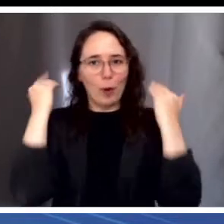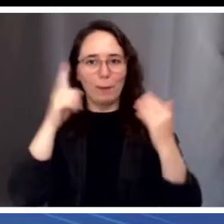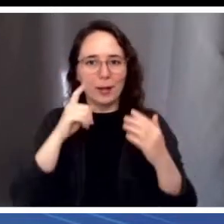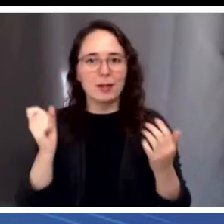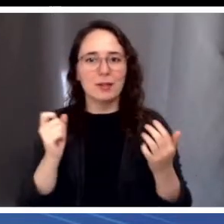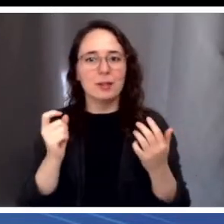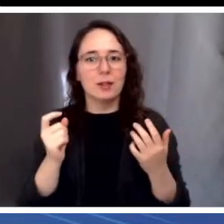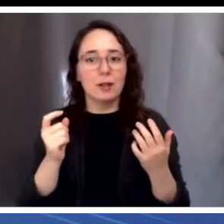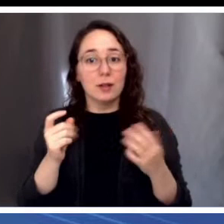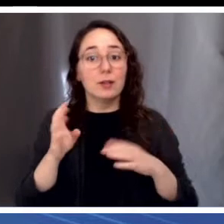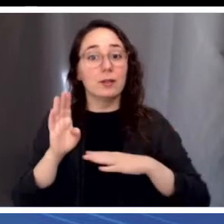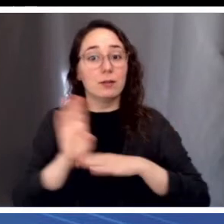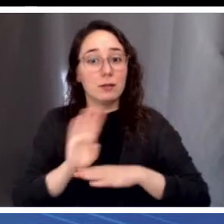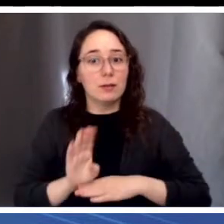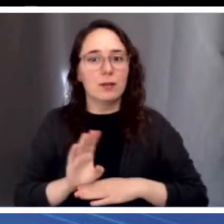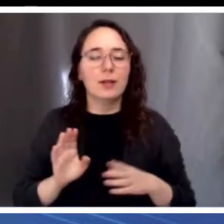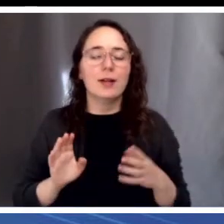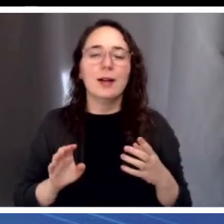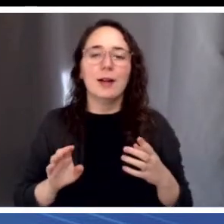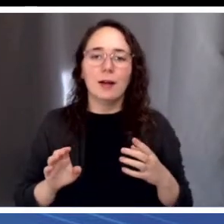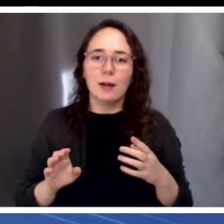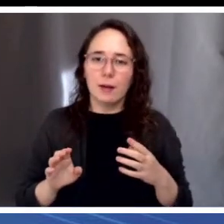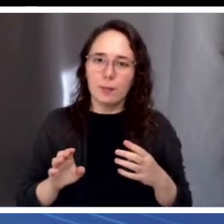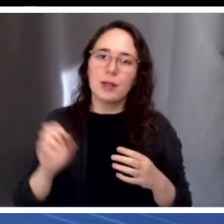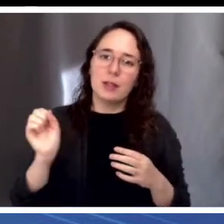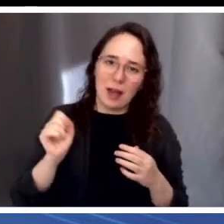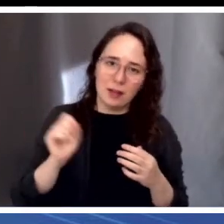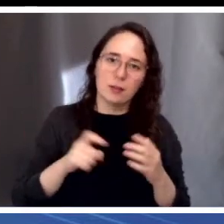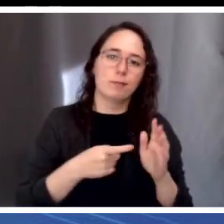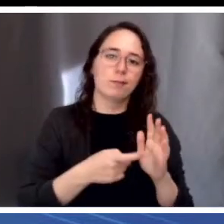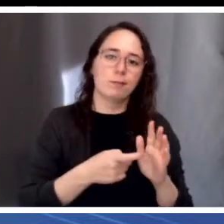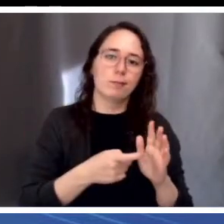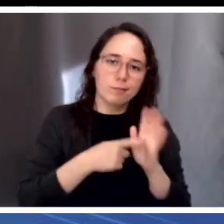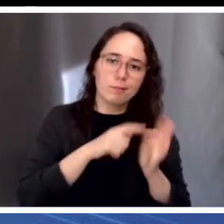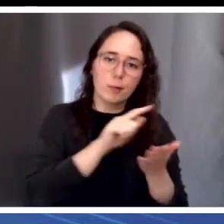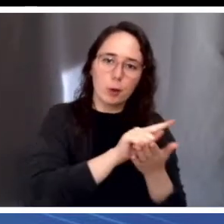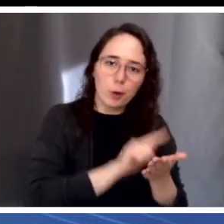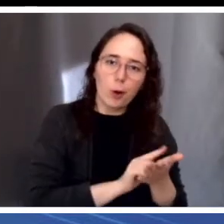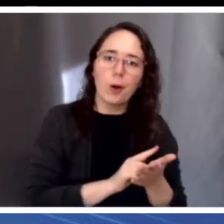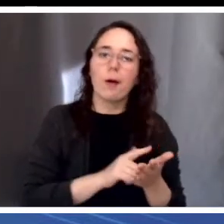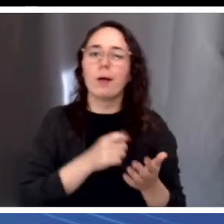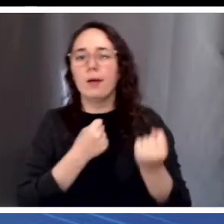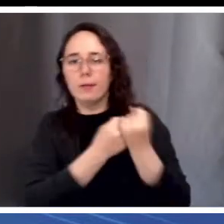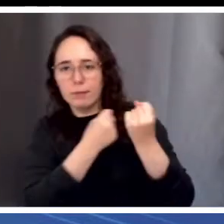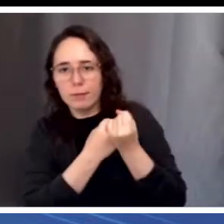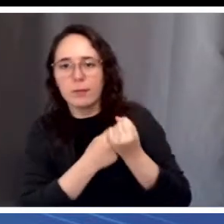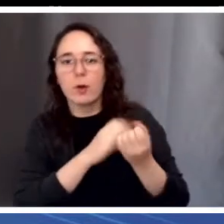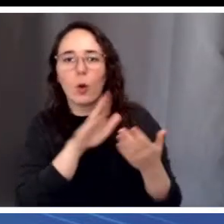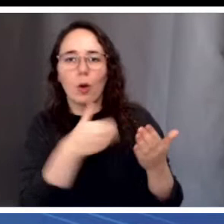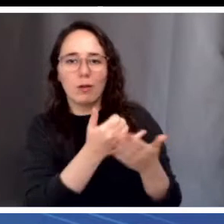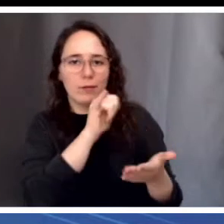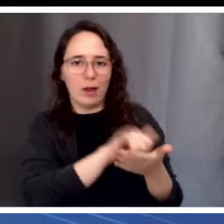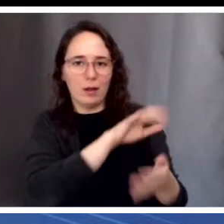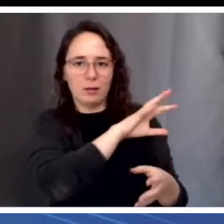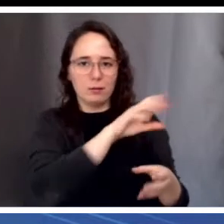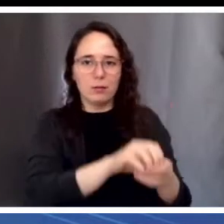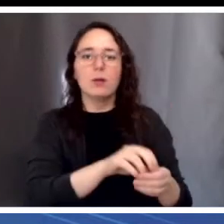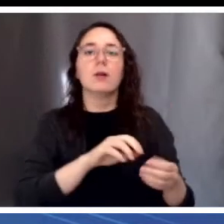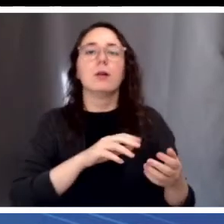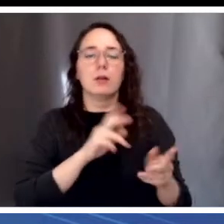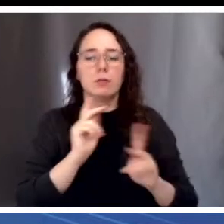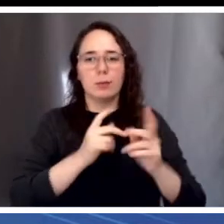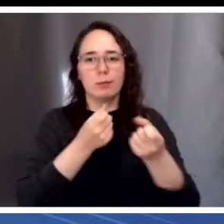couple of things, in my opinion, other than of course, the mandate, the advocacy, all those that have contributed to speaking out loud and